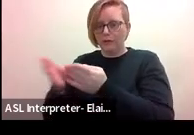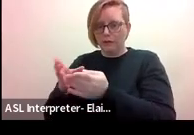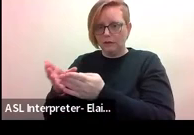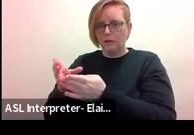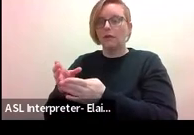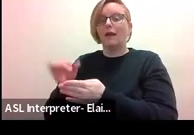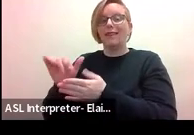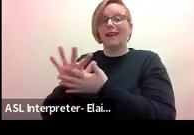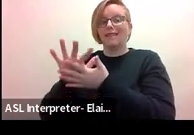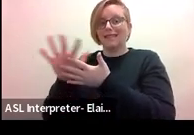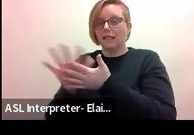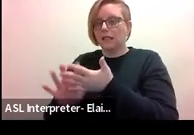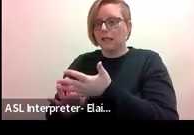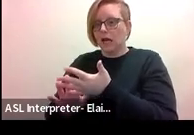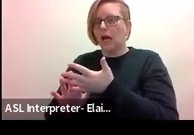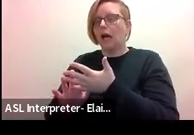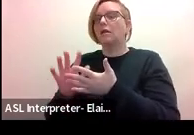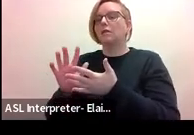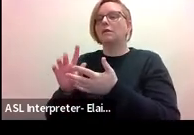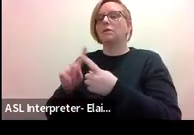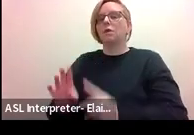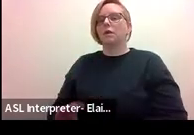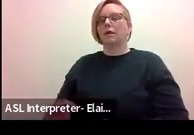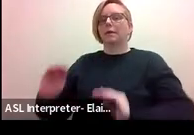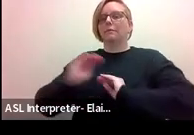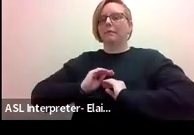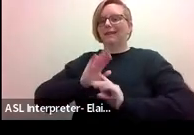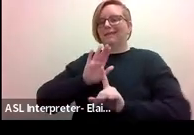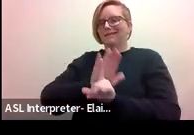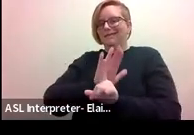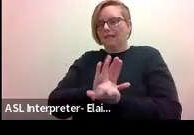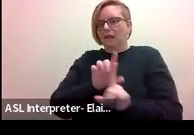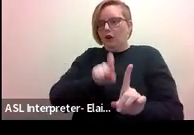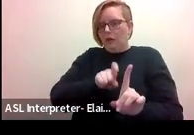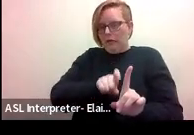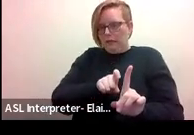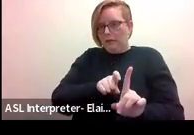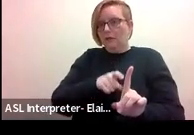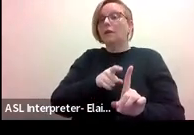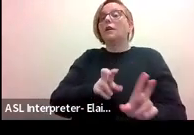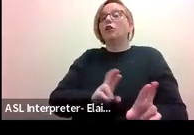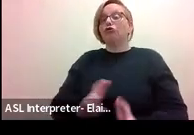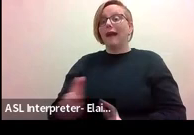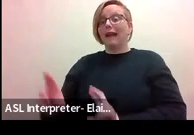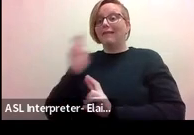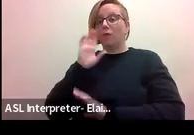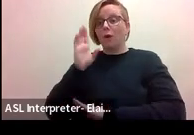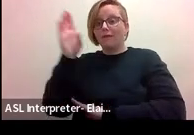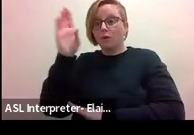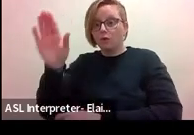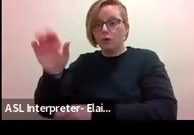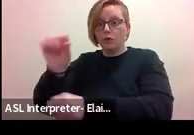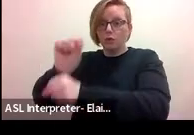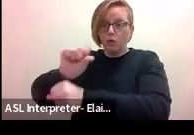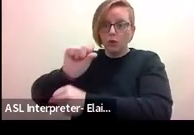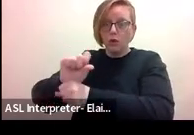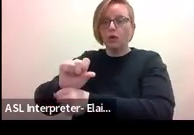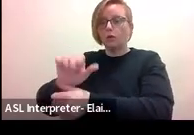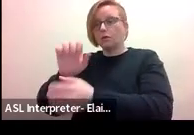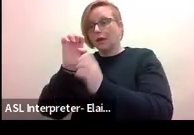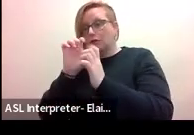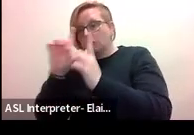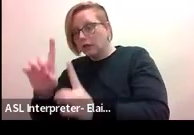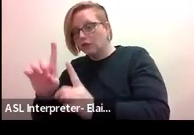designed to meet their unique needs and prepare them for further education, employment, independent living, and to promote movement back to the